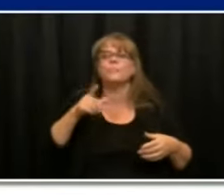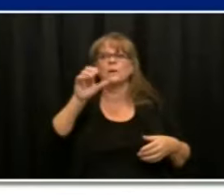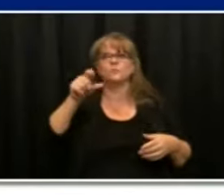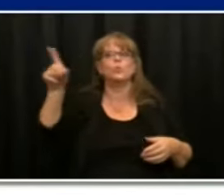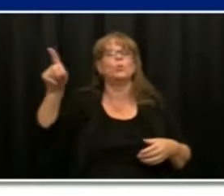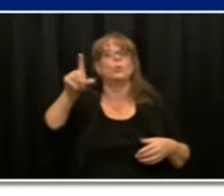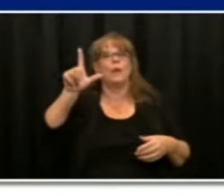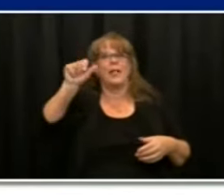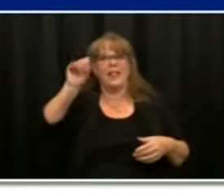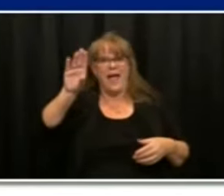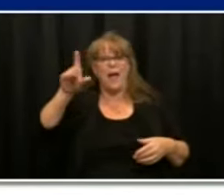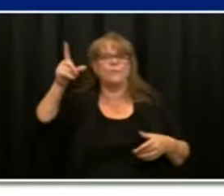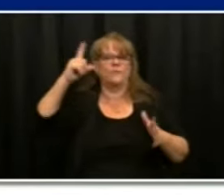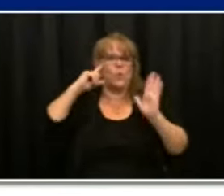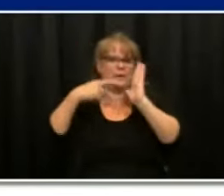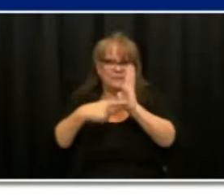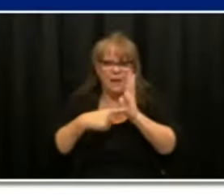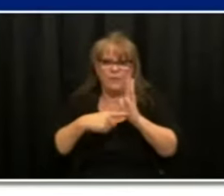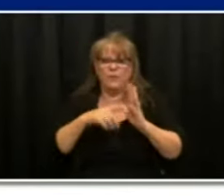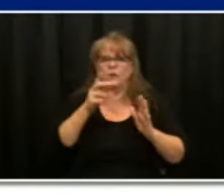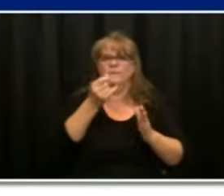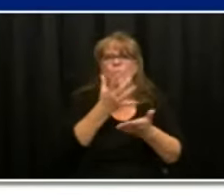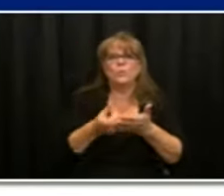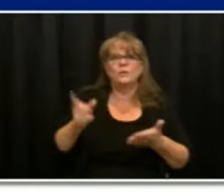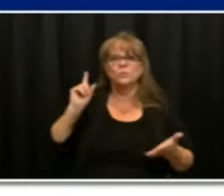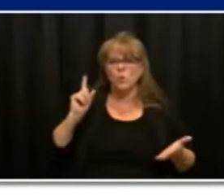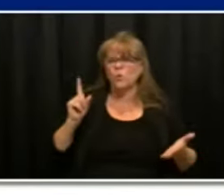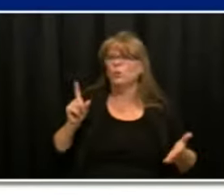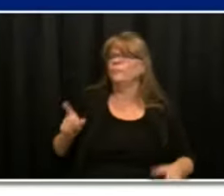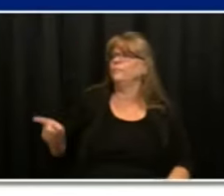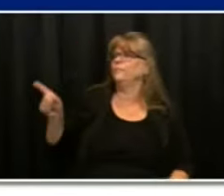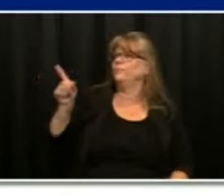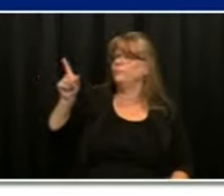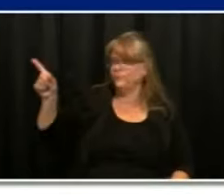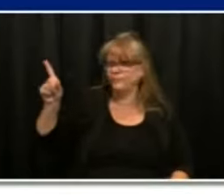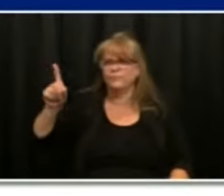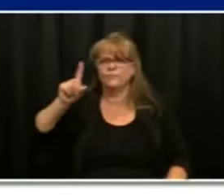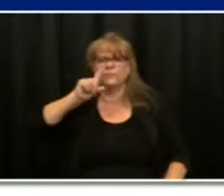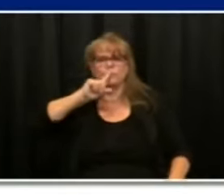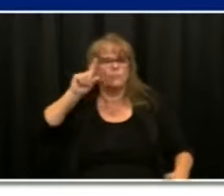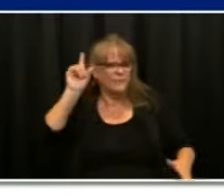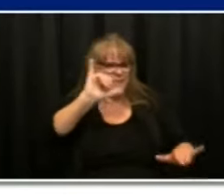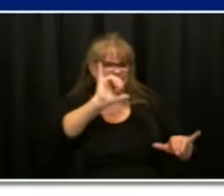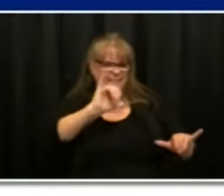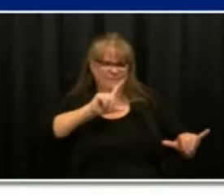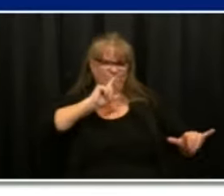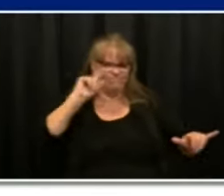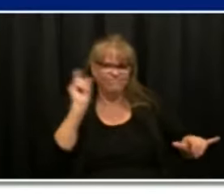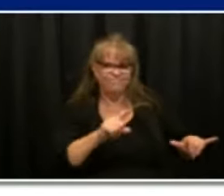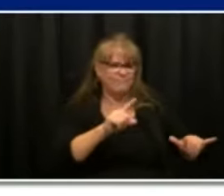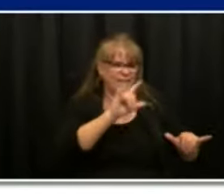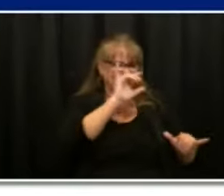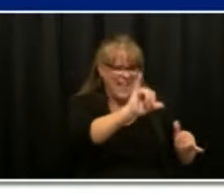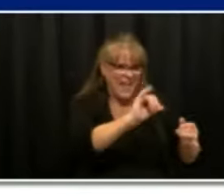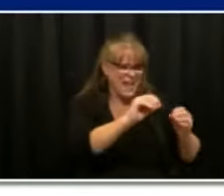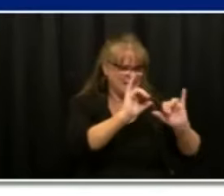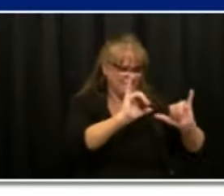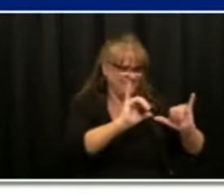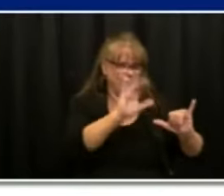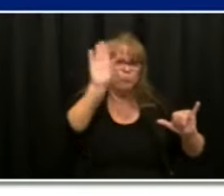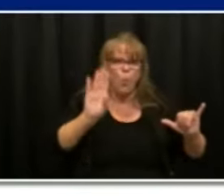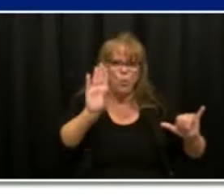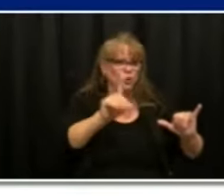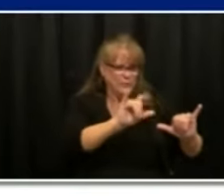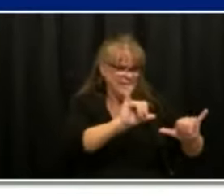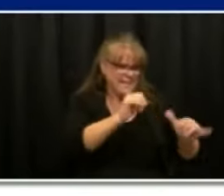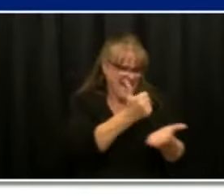local orders a few weeks ago and now have their numbers back down. Denver, Adams, and Arapahoe counties all announced local measures